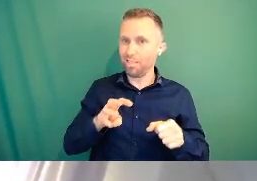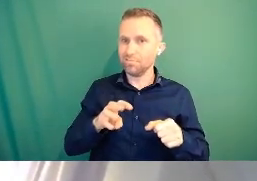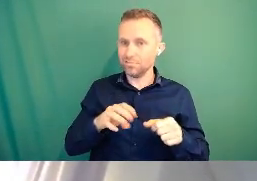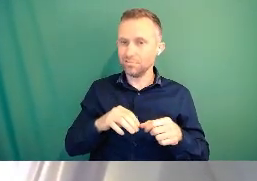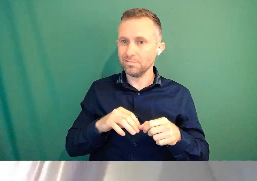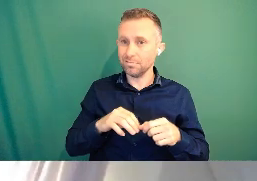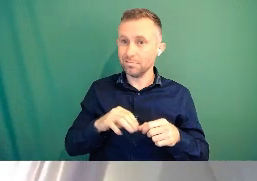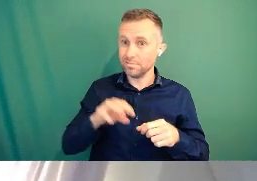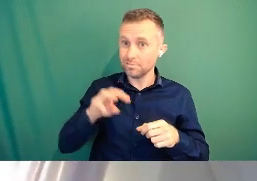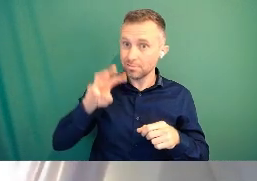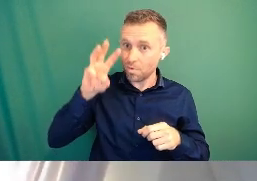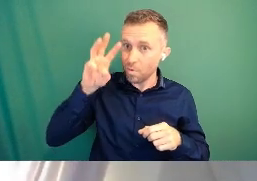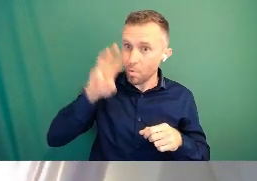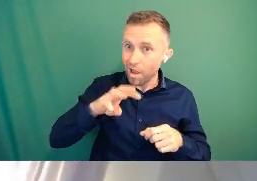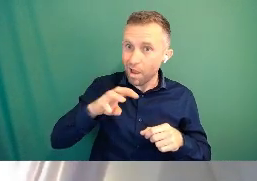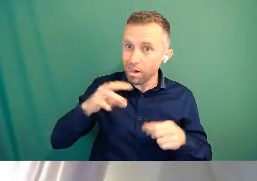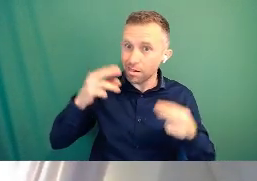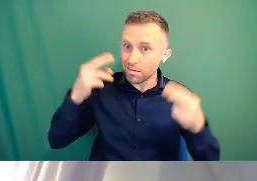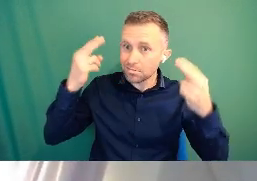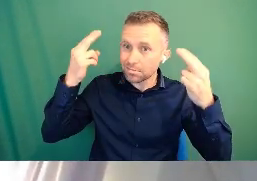Welsh rebelled